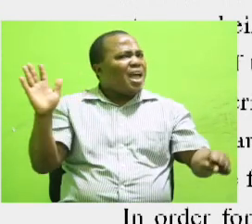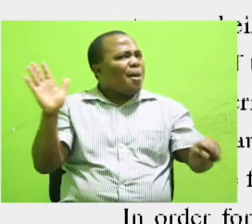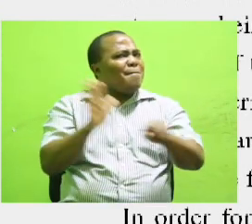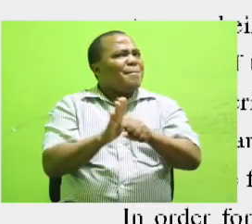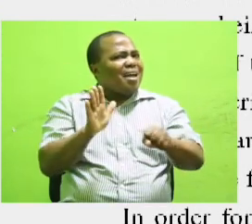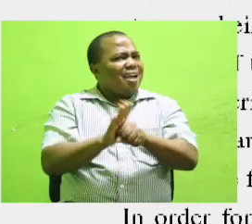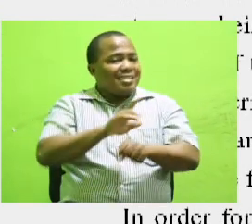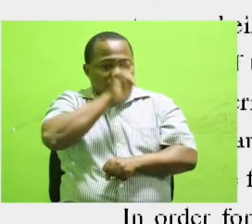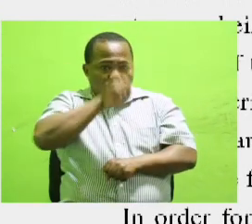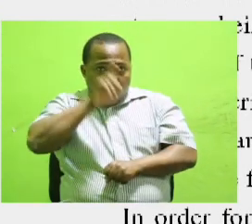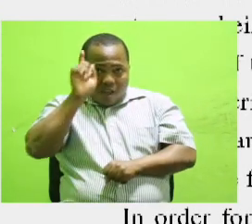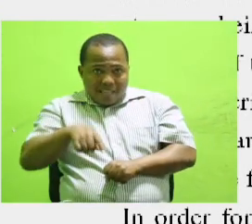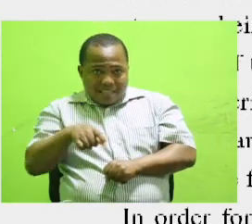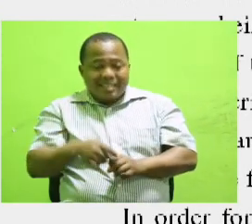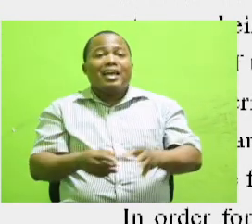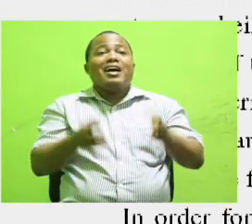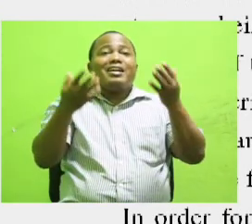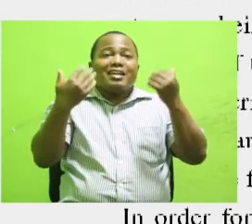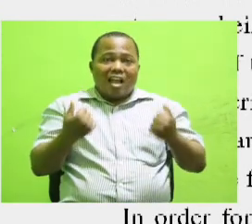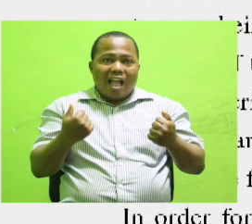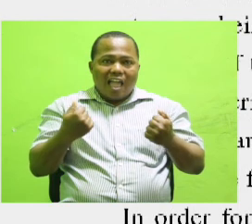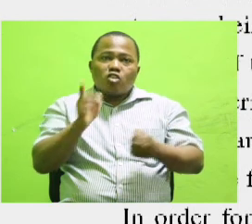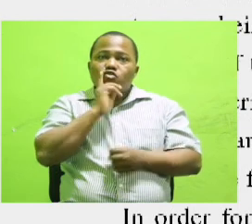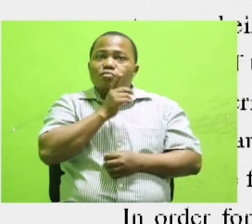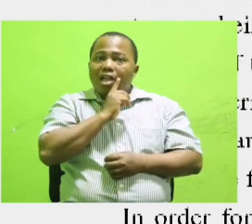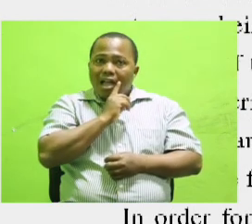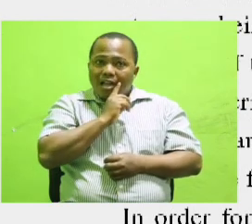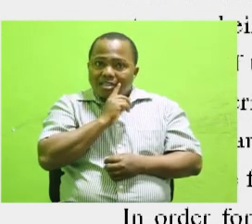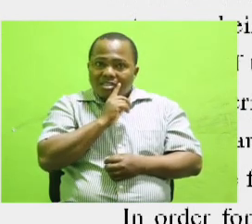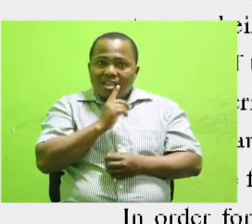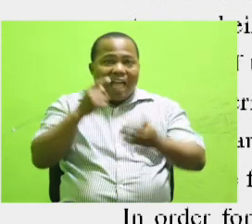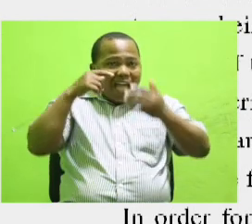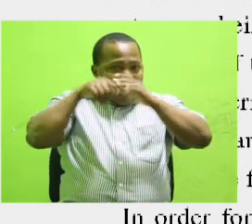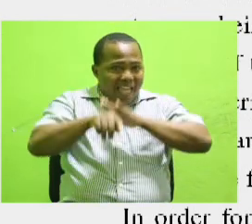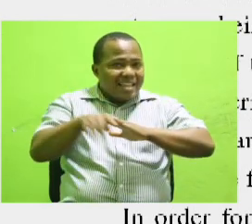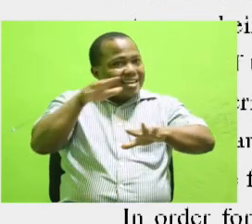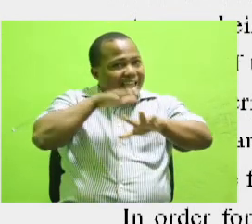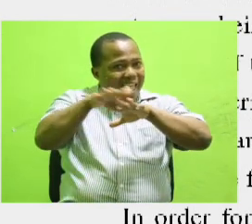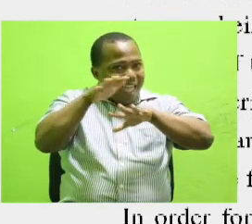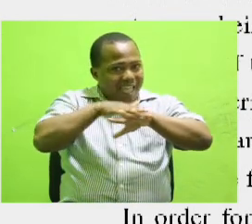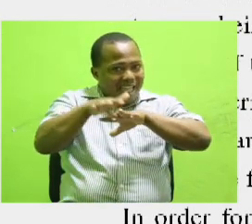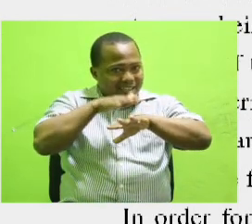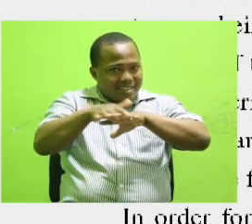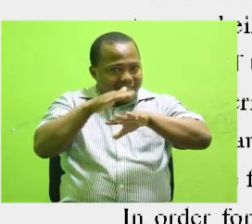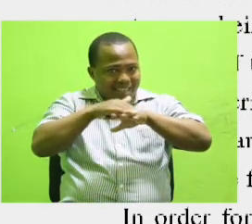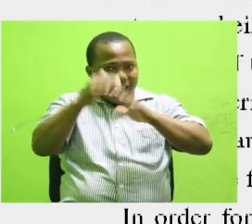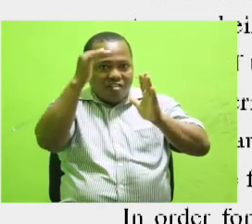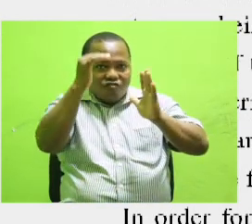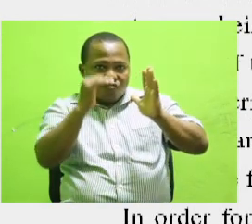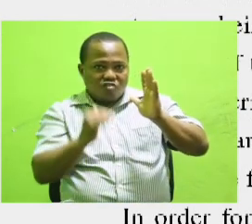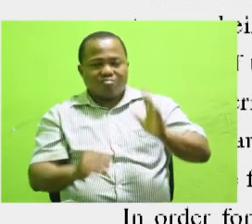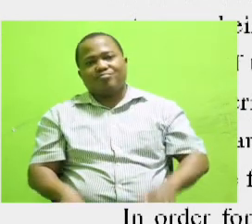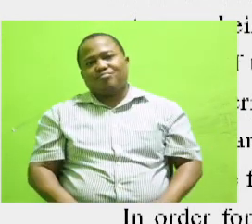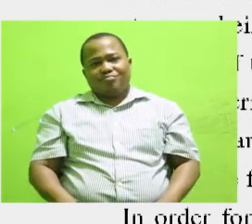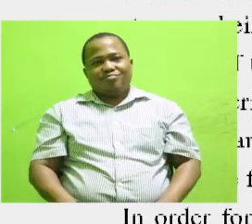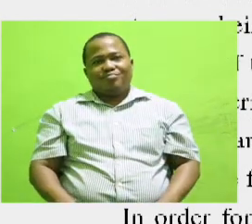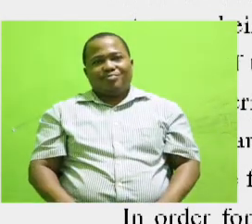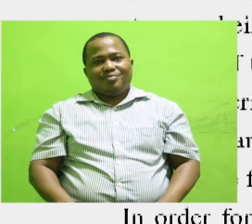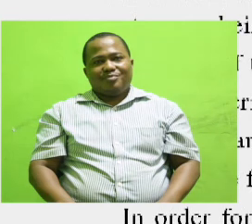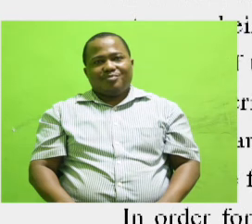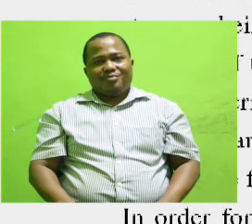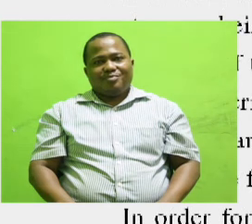asked are required to be answered in essay form. So without wasting